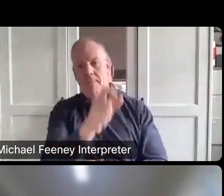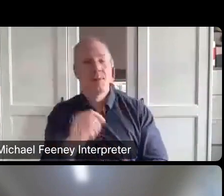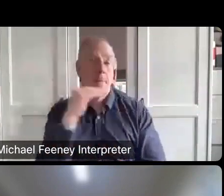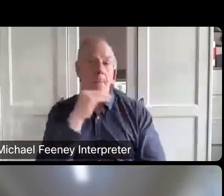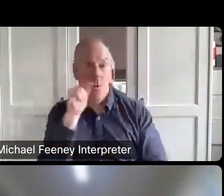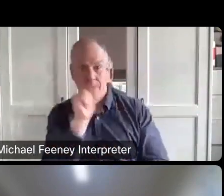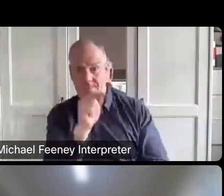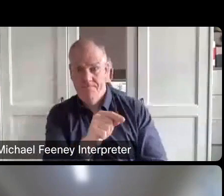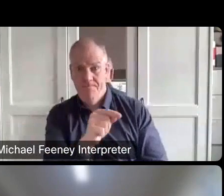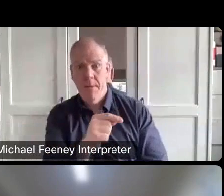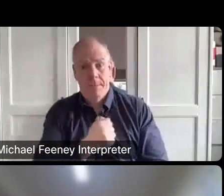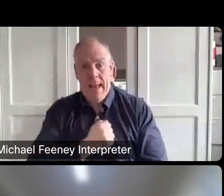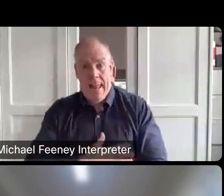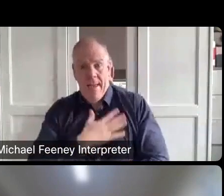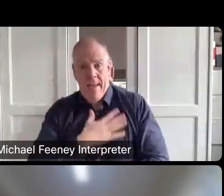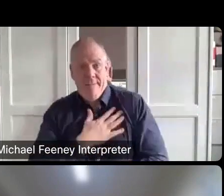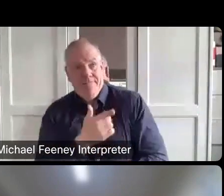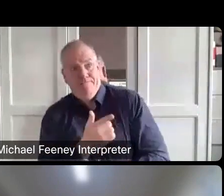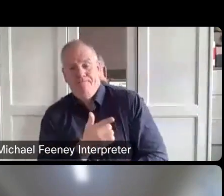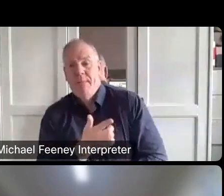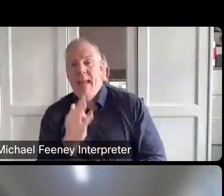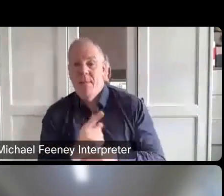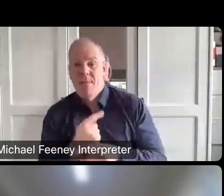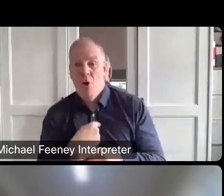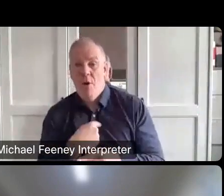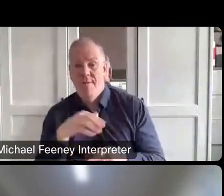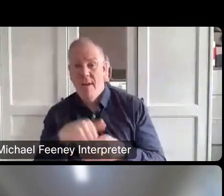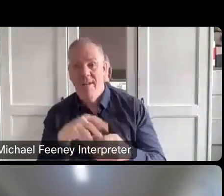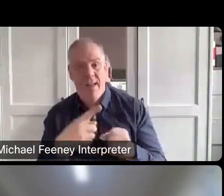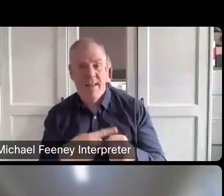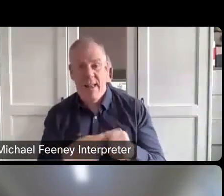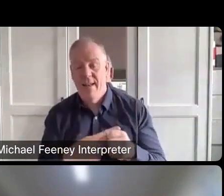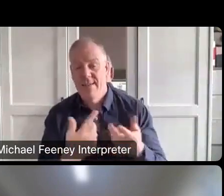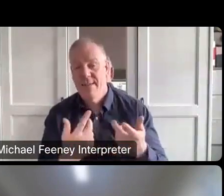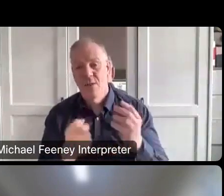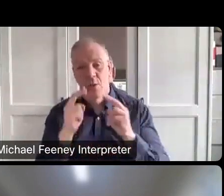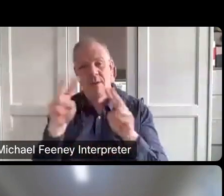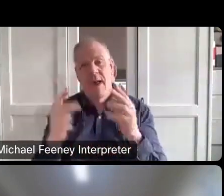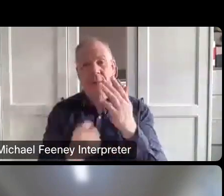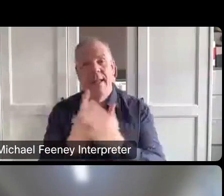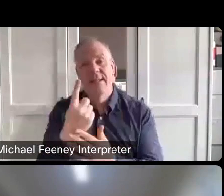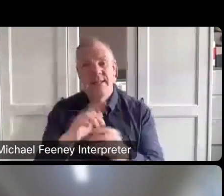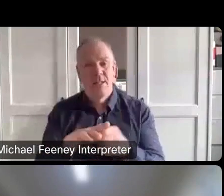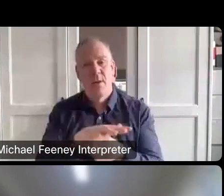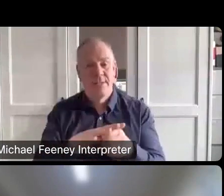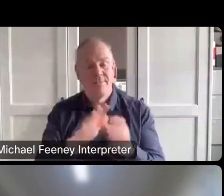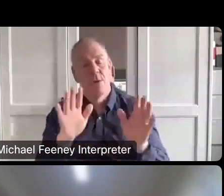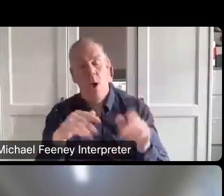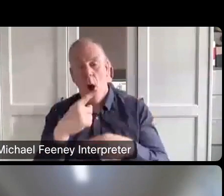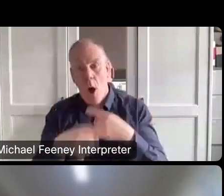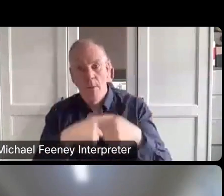person in my life if I was in a notifiable incident situation again. So